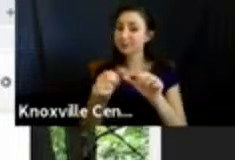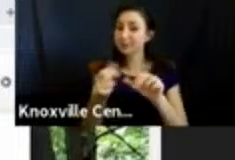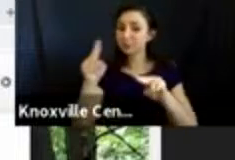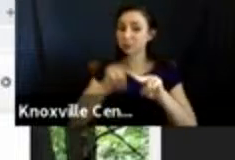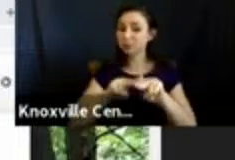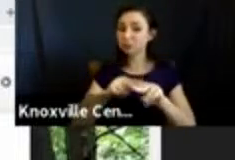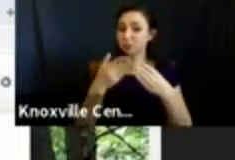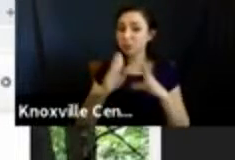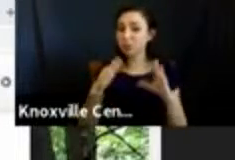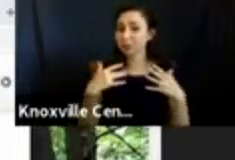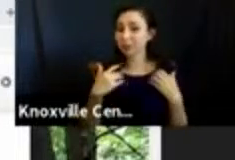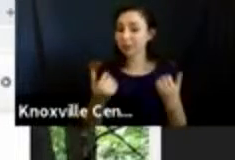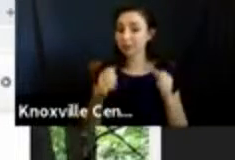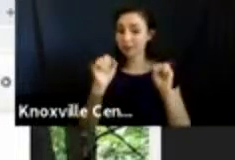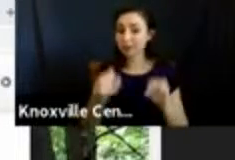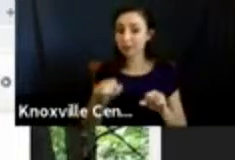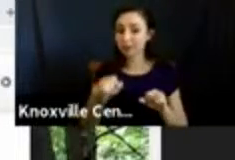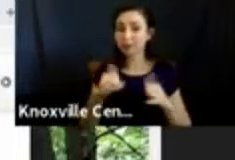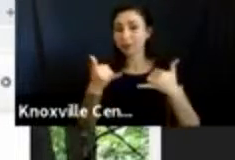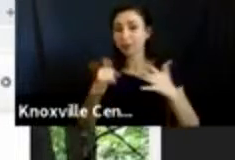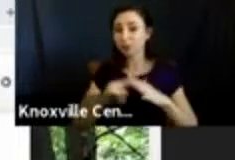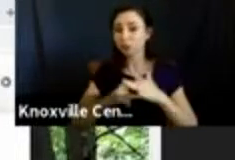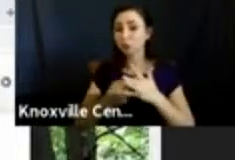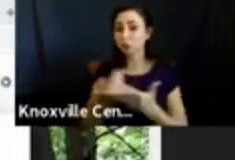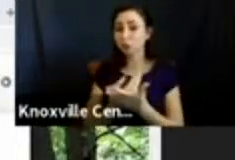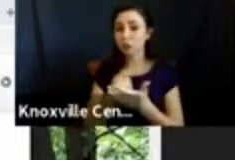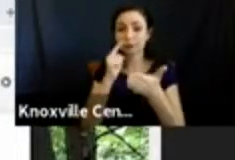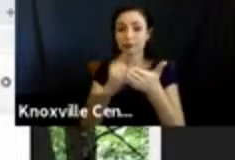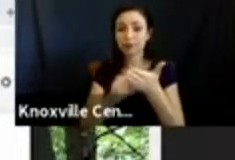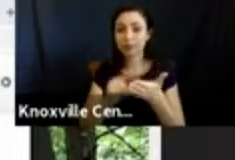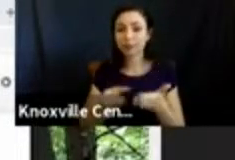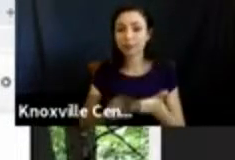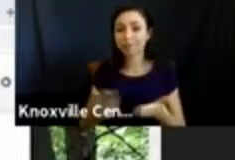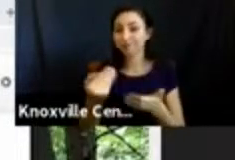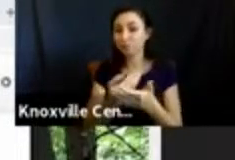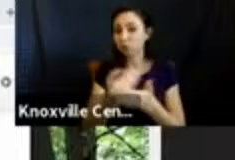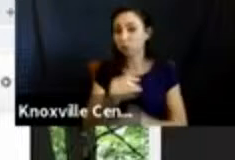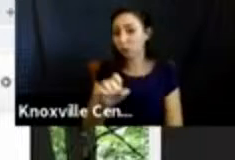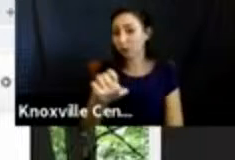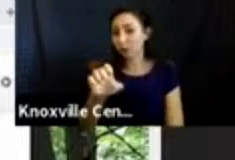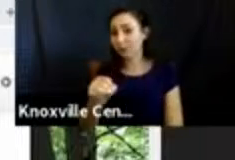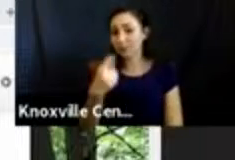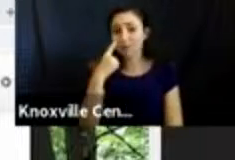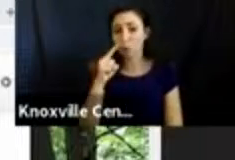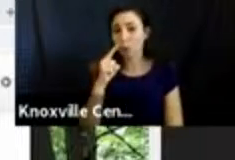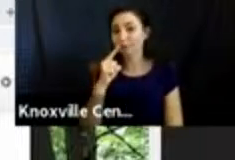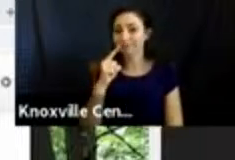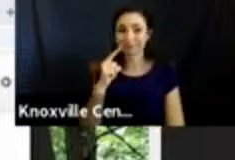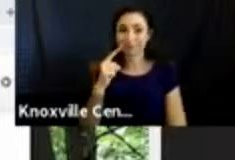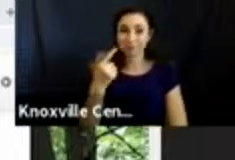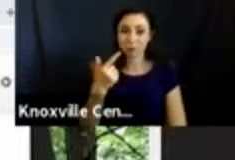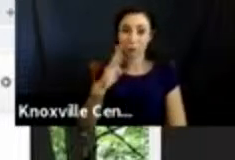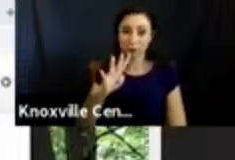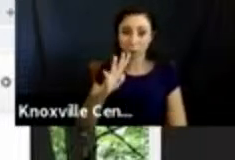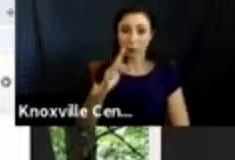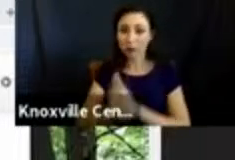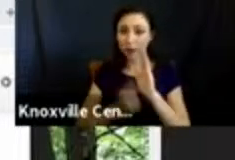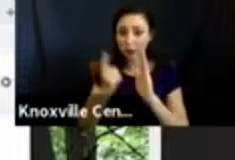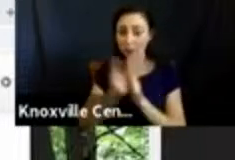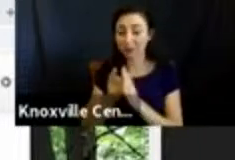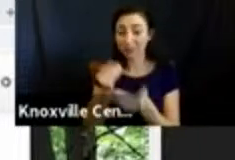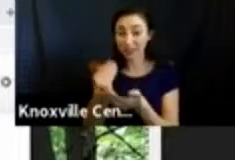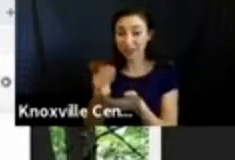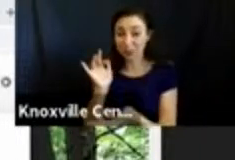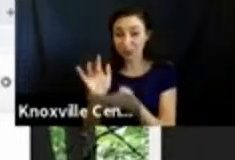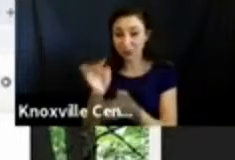to initiate investigations for new cases within 24 hours and close contacts within 48 hours. With our